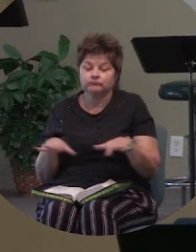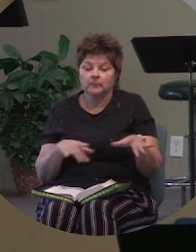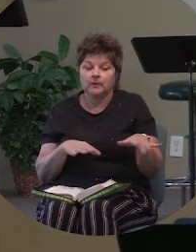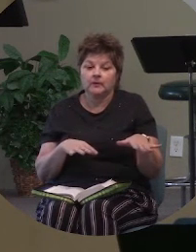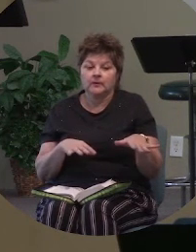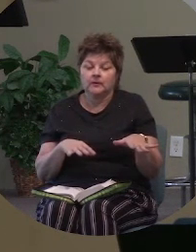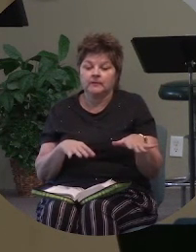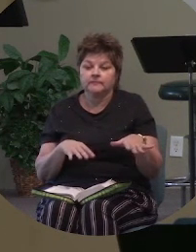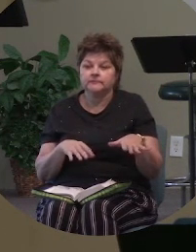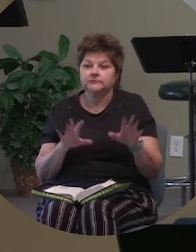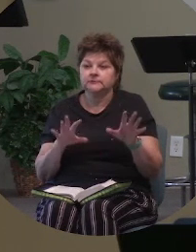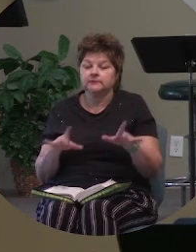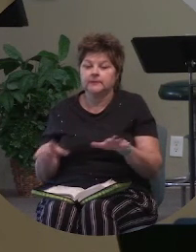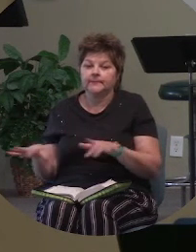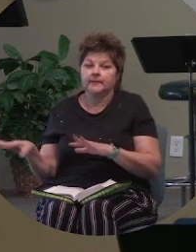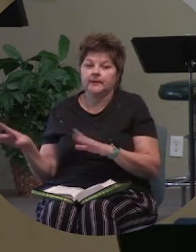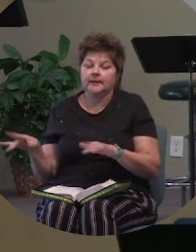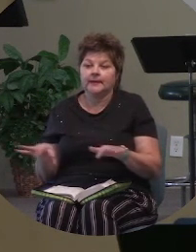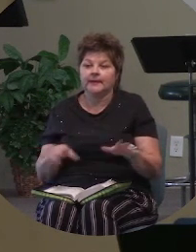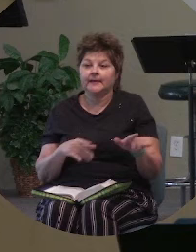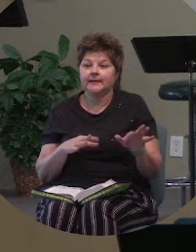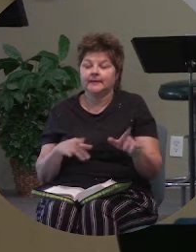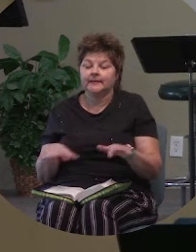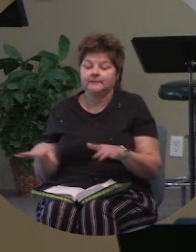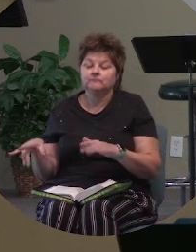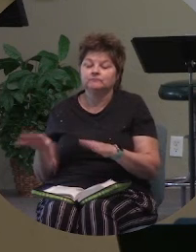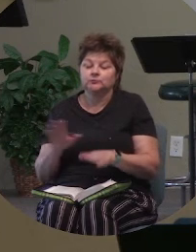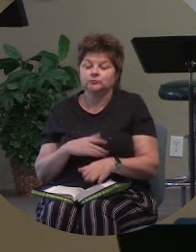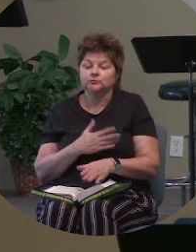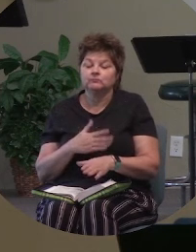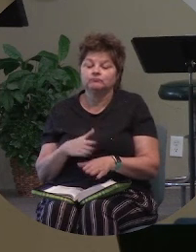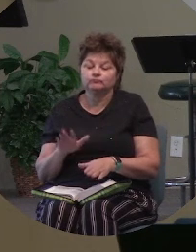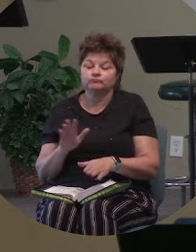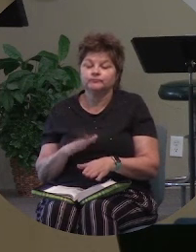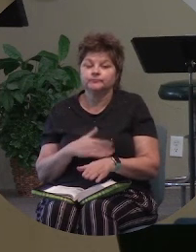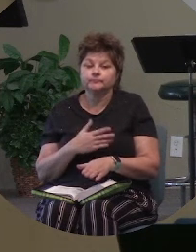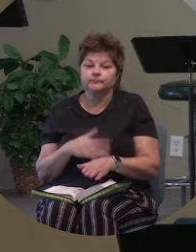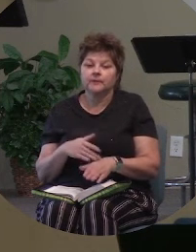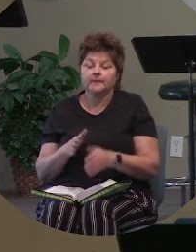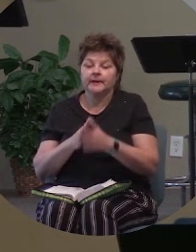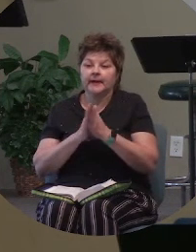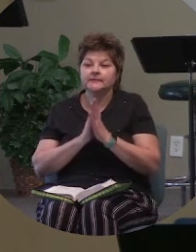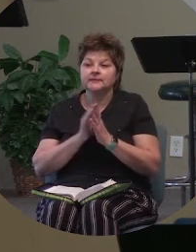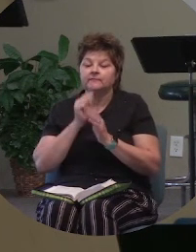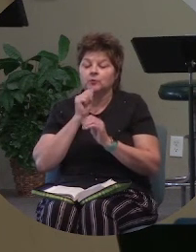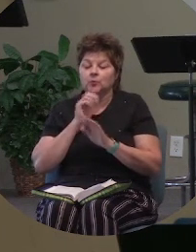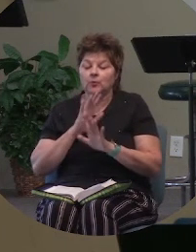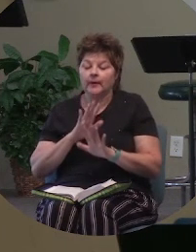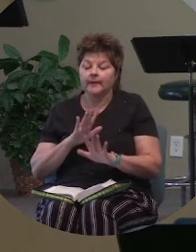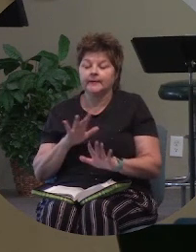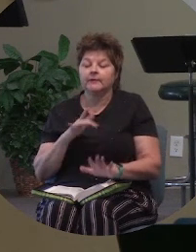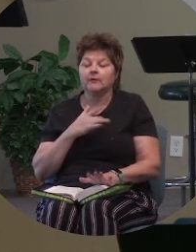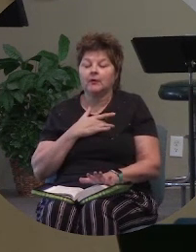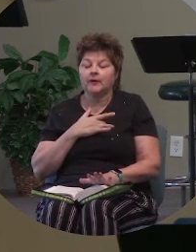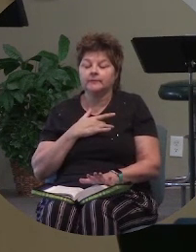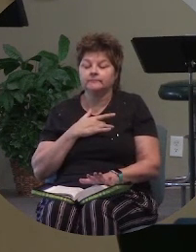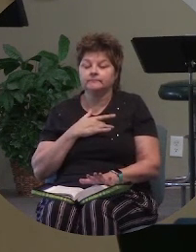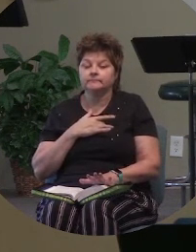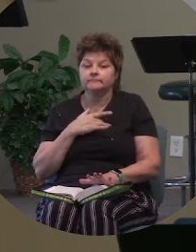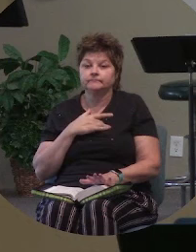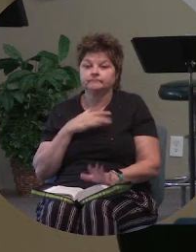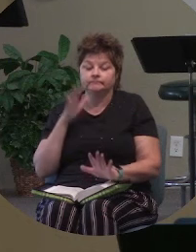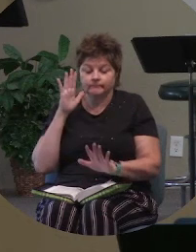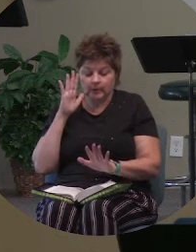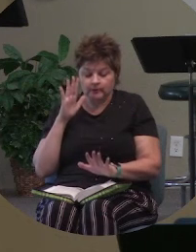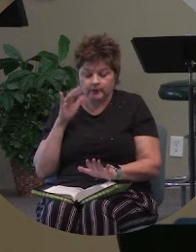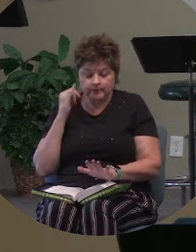and Evelyn's just going to play some soft songs. I'm going to ask you if you'll quiet your heart. Bow your heads if you want